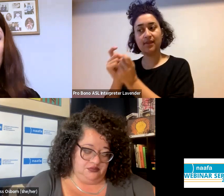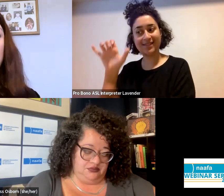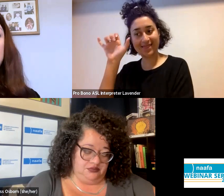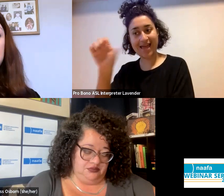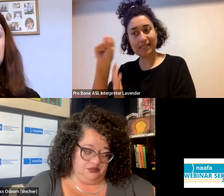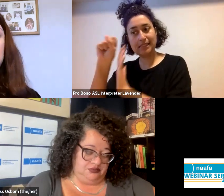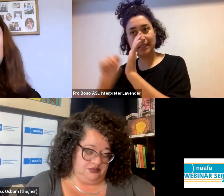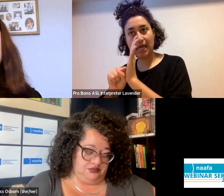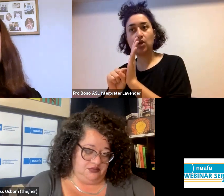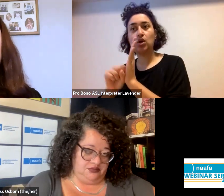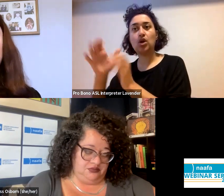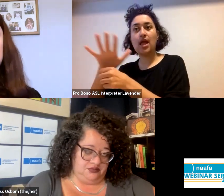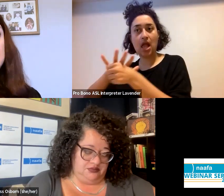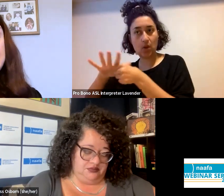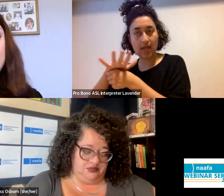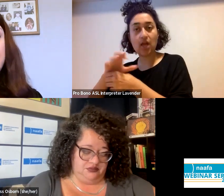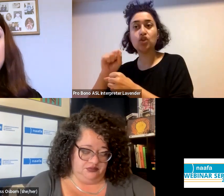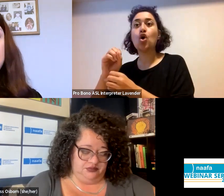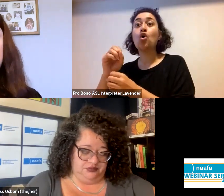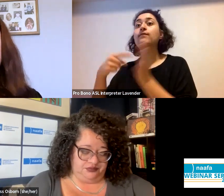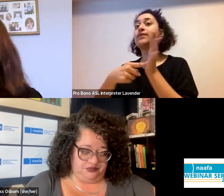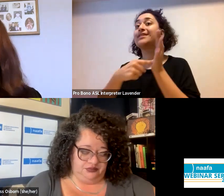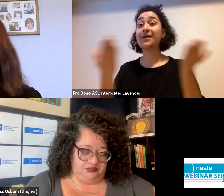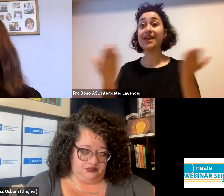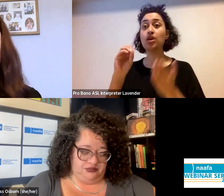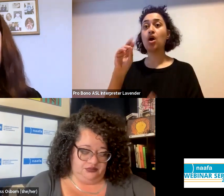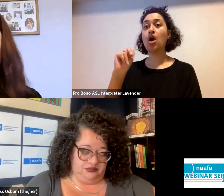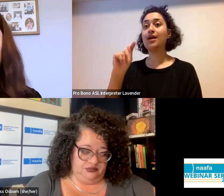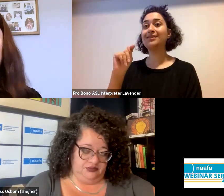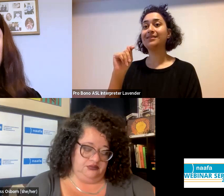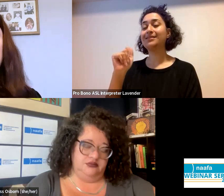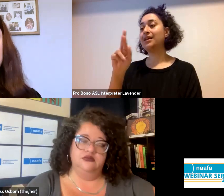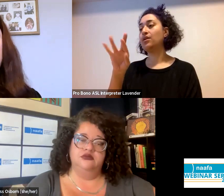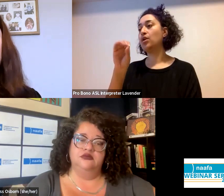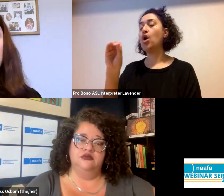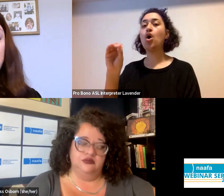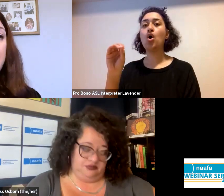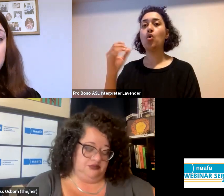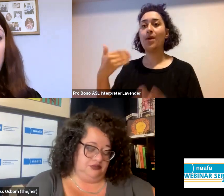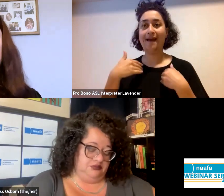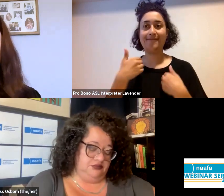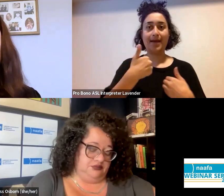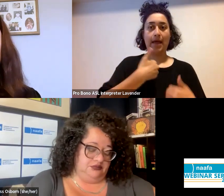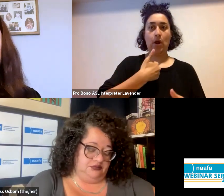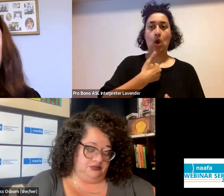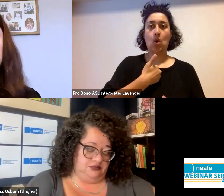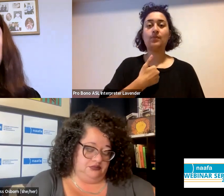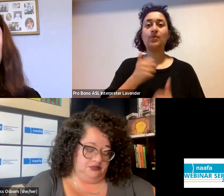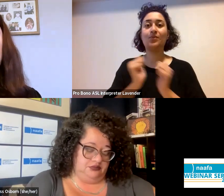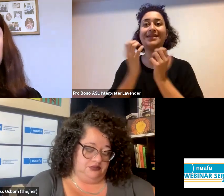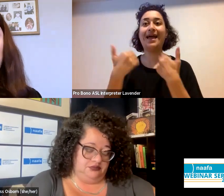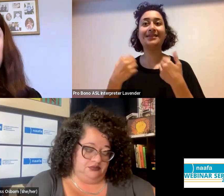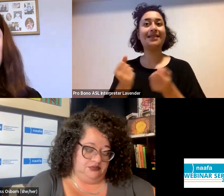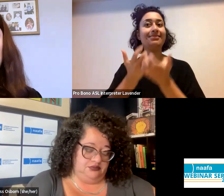state or province. So for instance, here in Ontario, it's the Bereavement Authority of Ontario, which has a lot of consumer